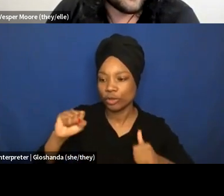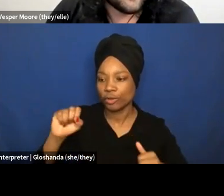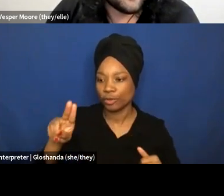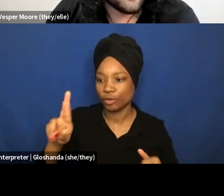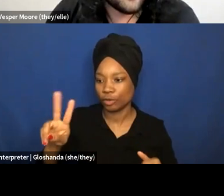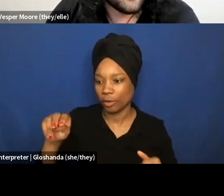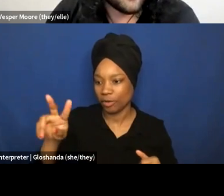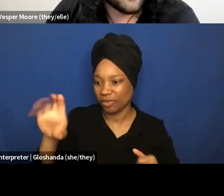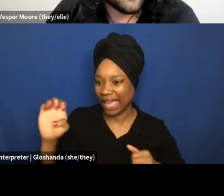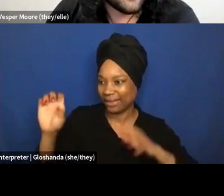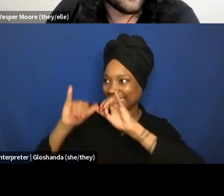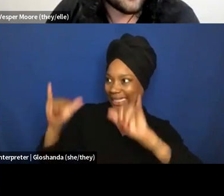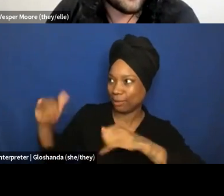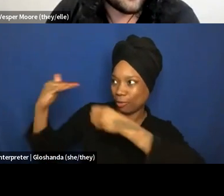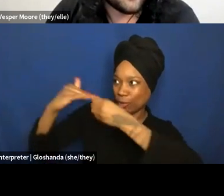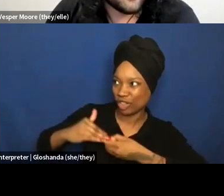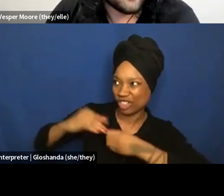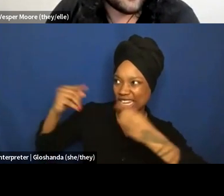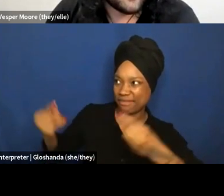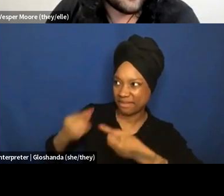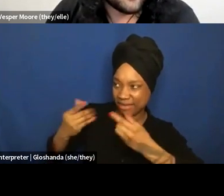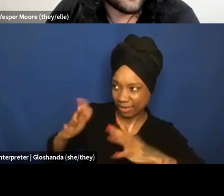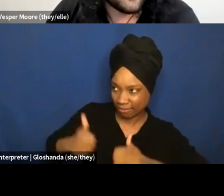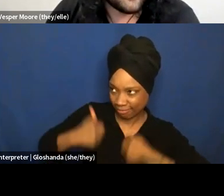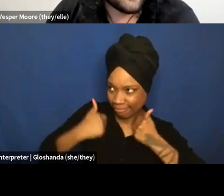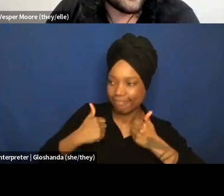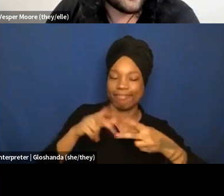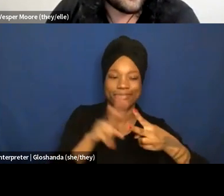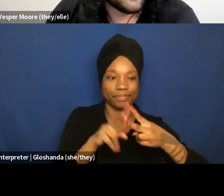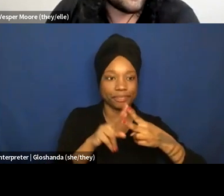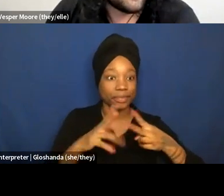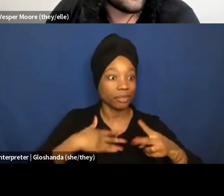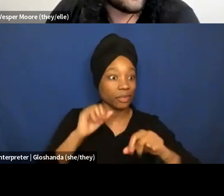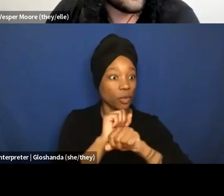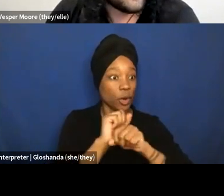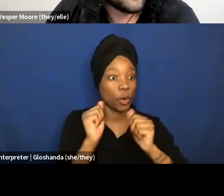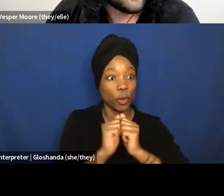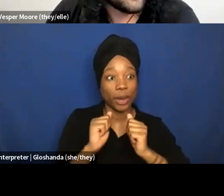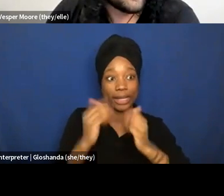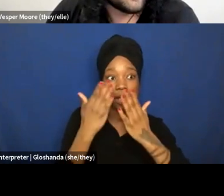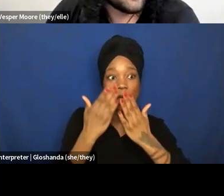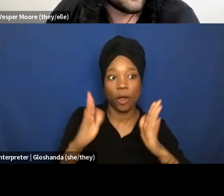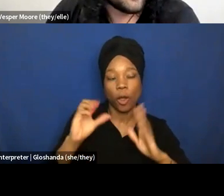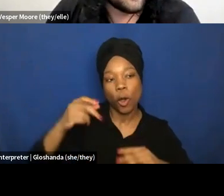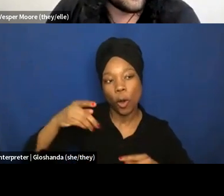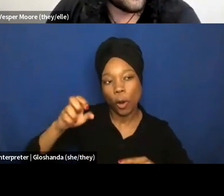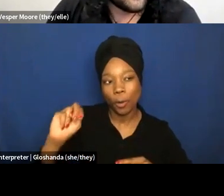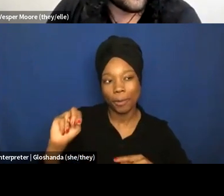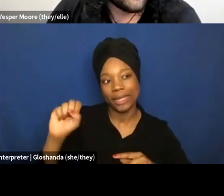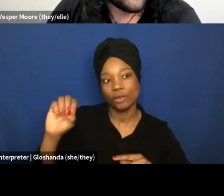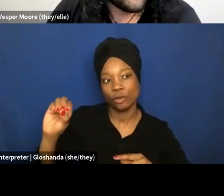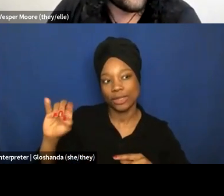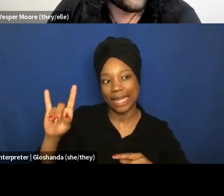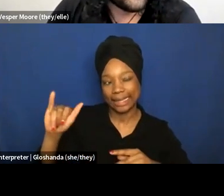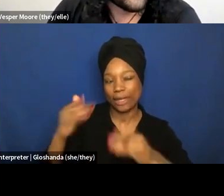of oppression and pain. The work that I've done with Open Society has taken me to many states. I'll talk a little bit more